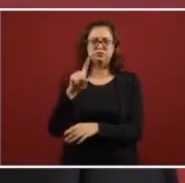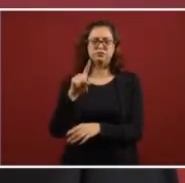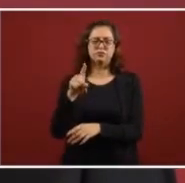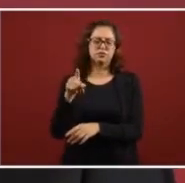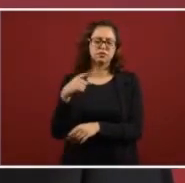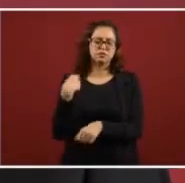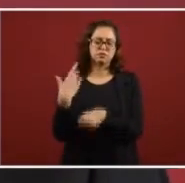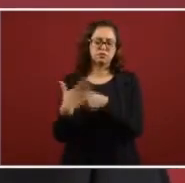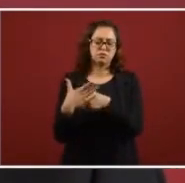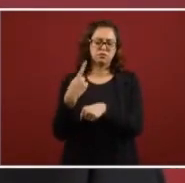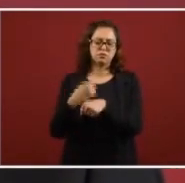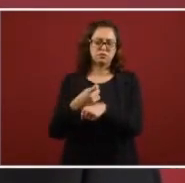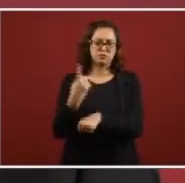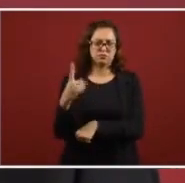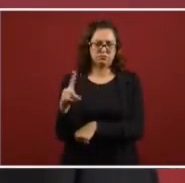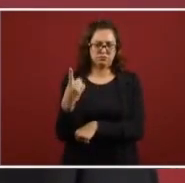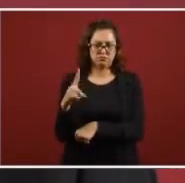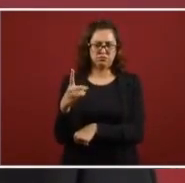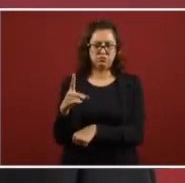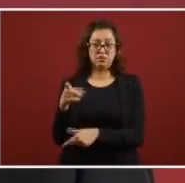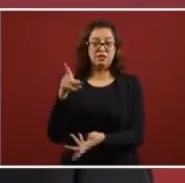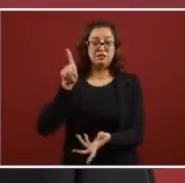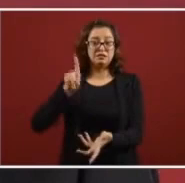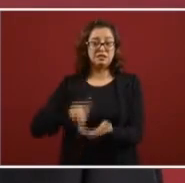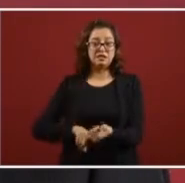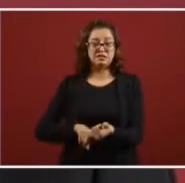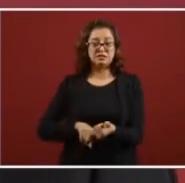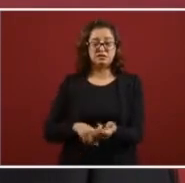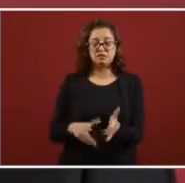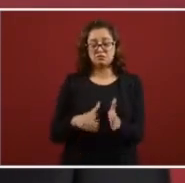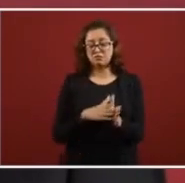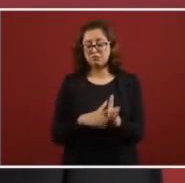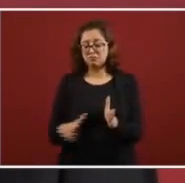December. And there,